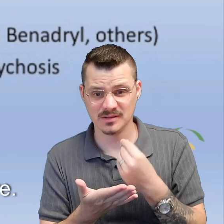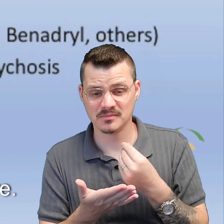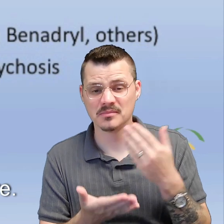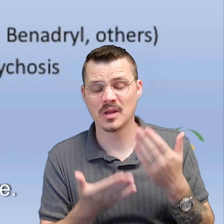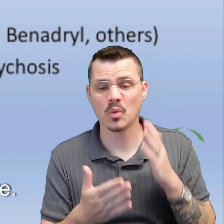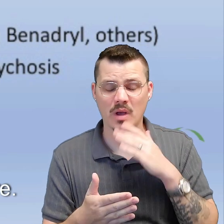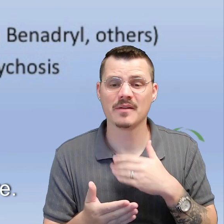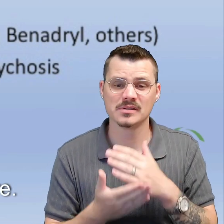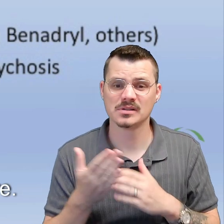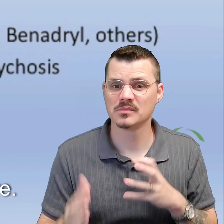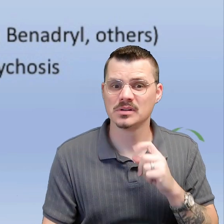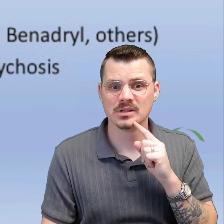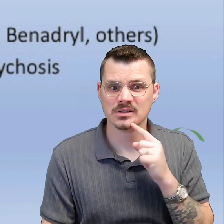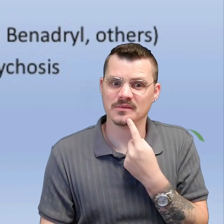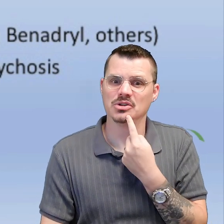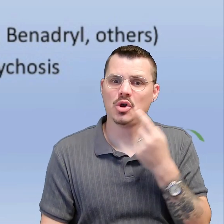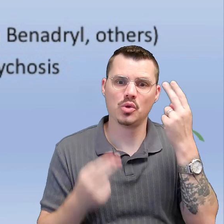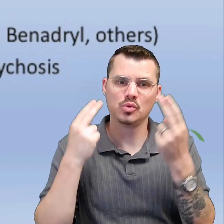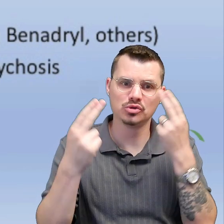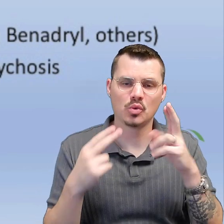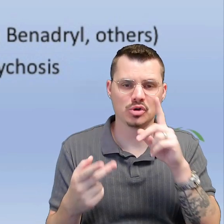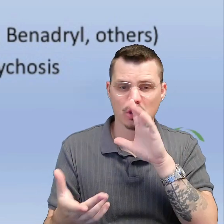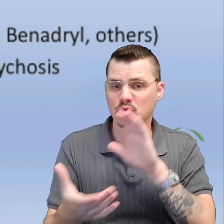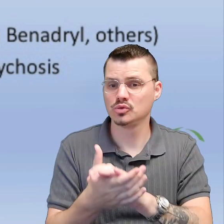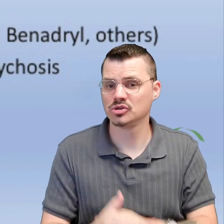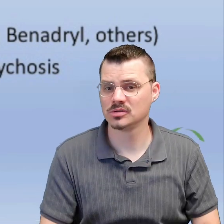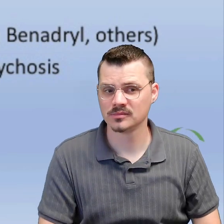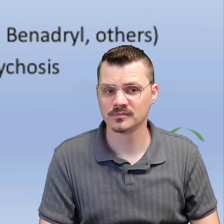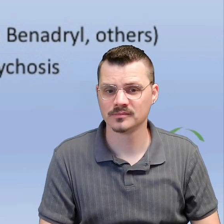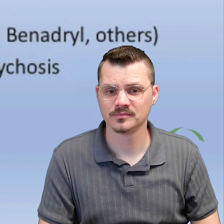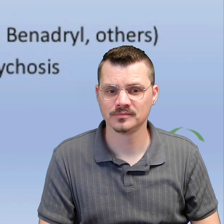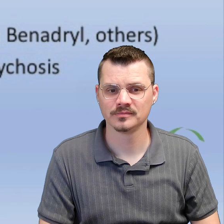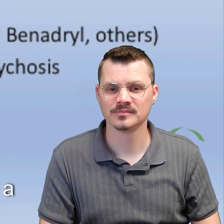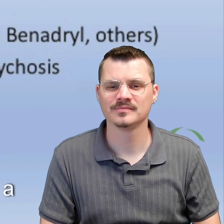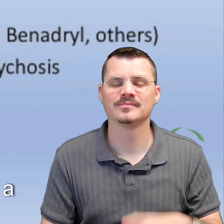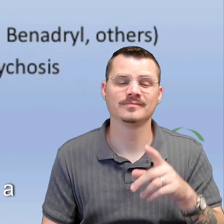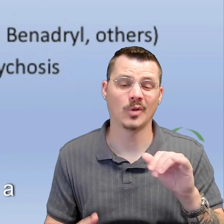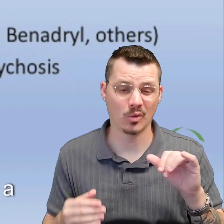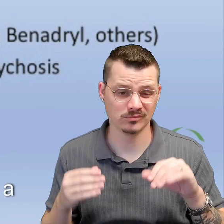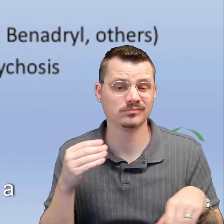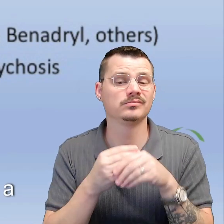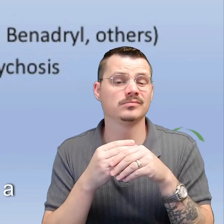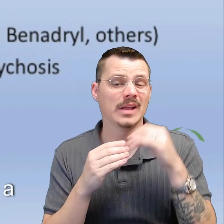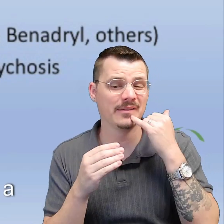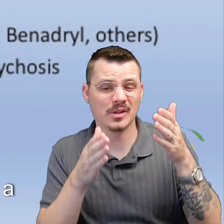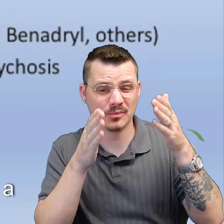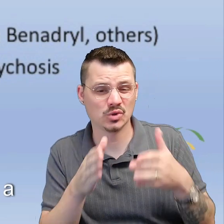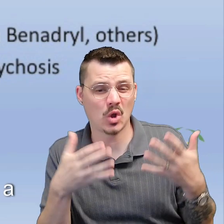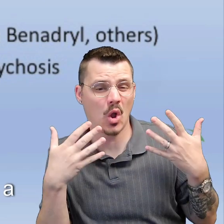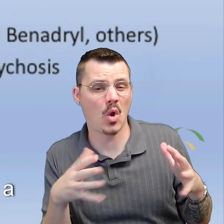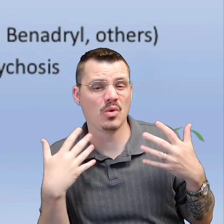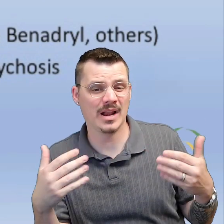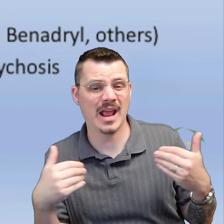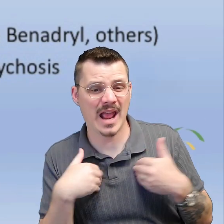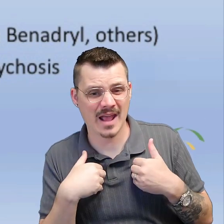may end up with some pretty severe hallucinations and delusions. In addition, if a person already